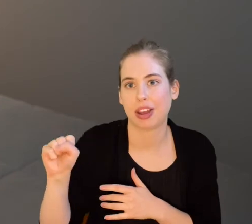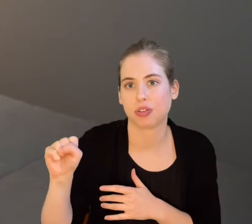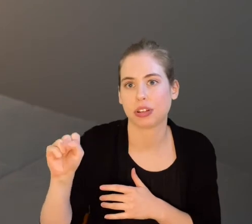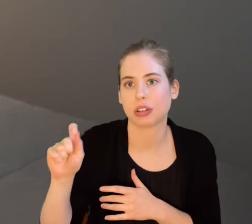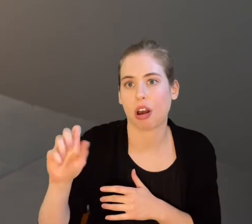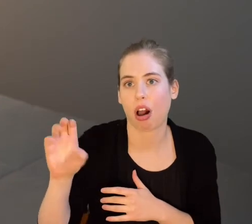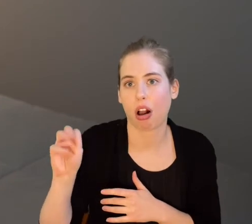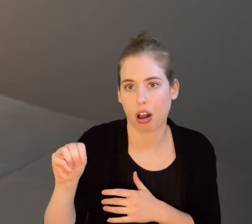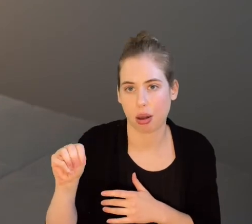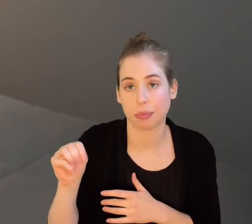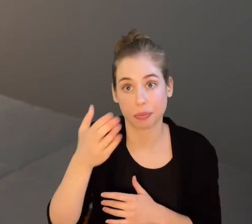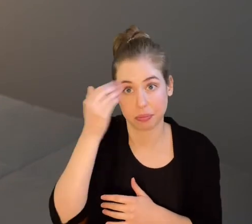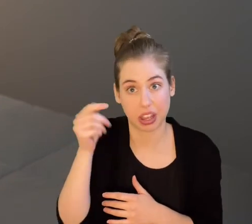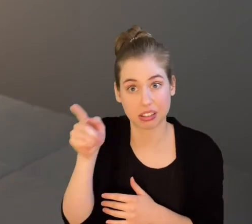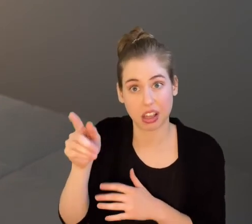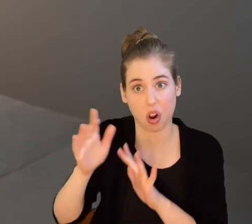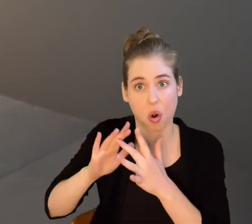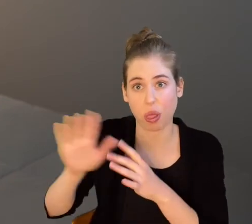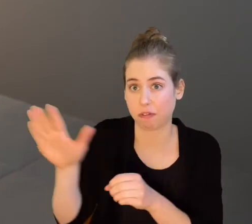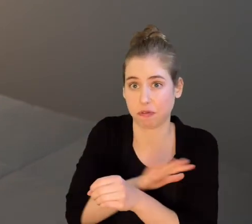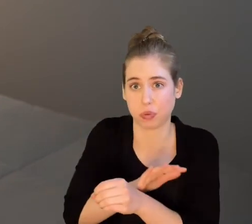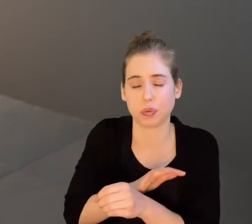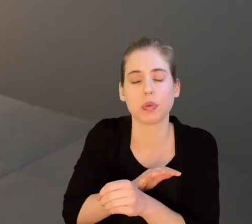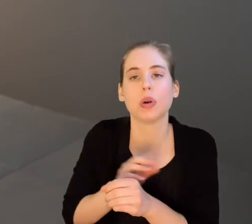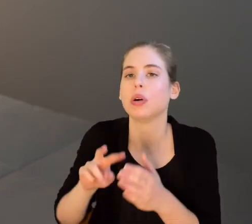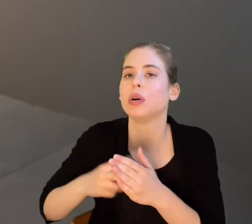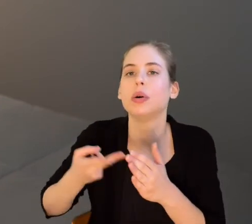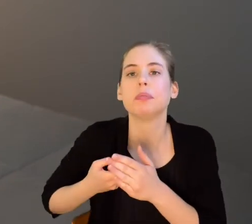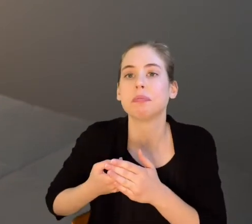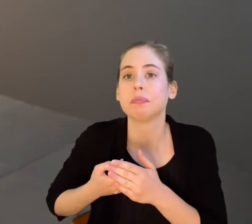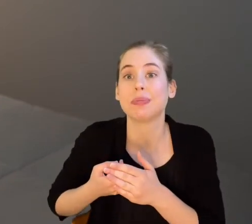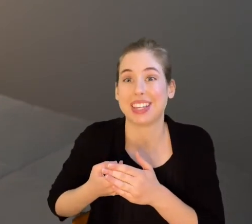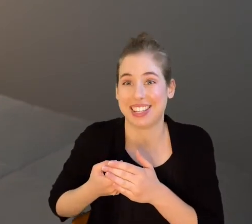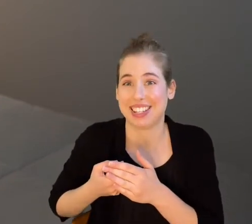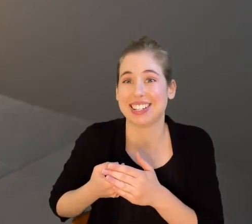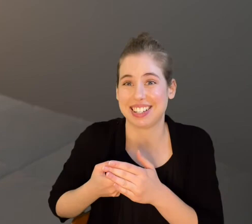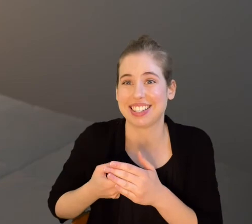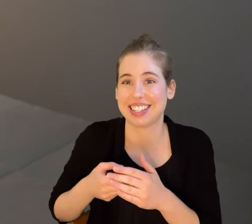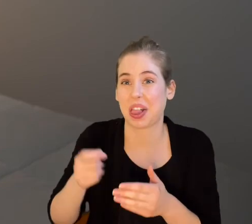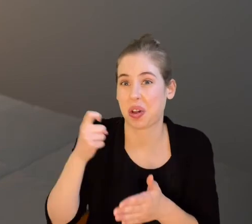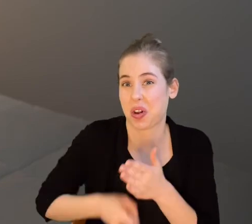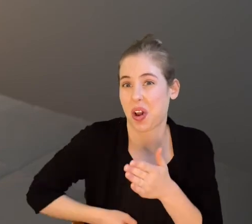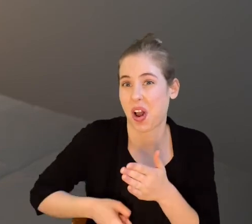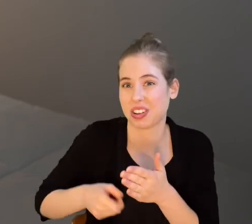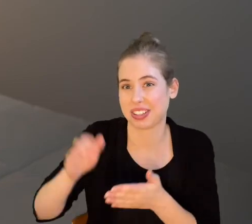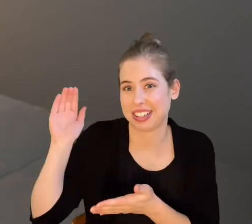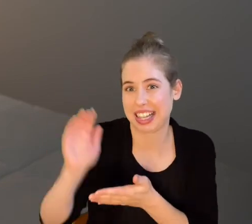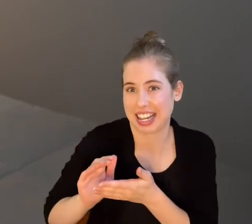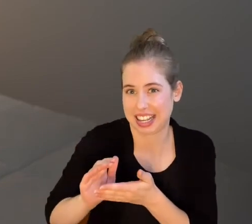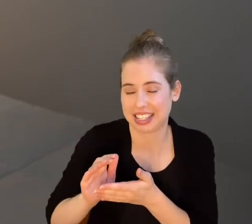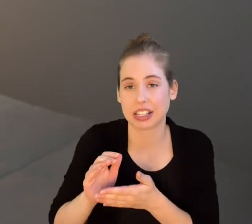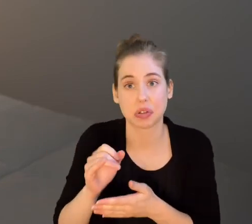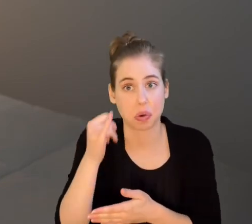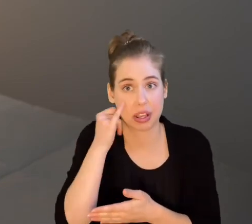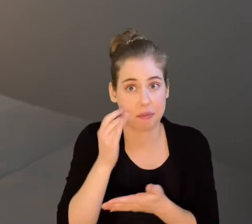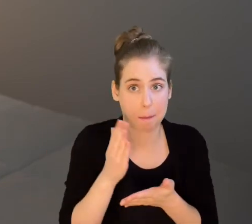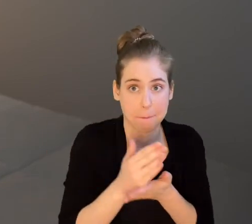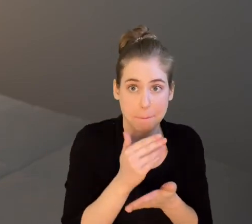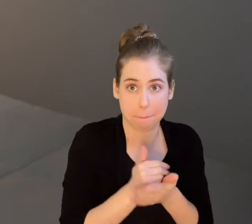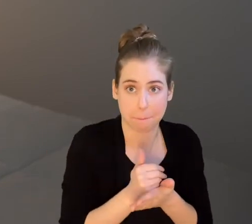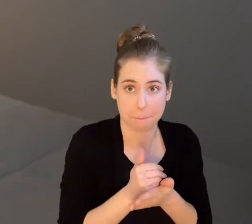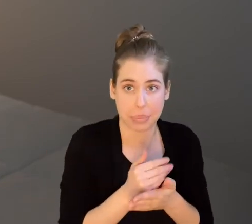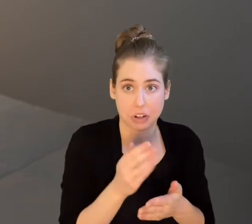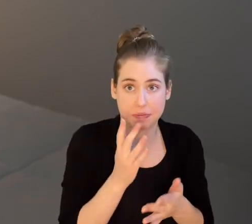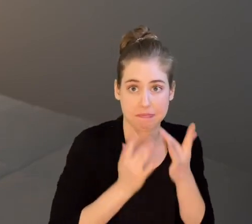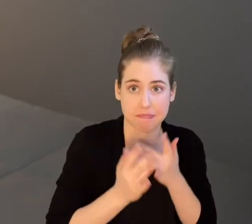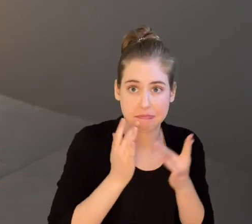and delivers the savings straight to you. So the NOLA mattress could be a great choice for the budget-conscious shopper, as both the original